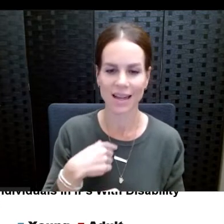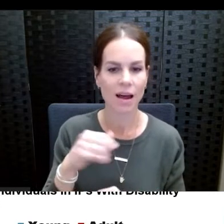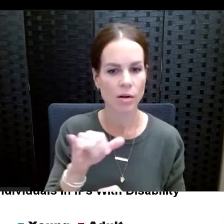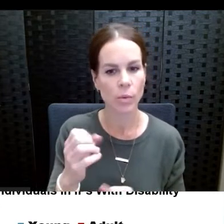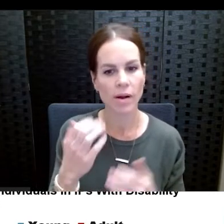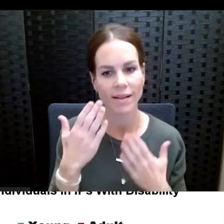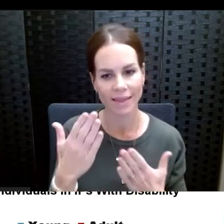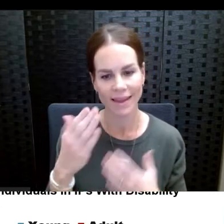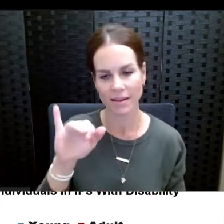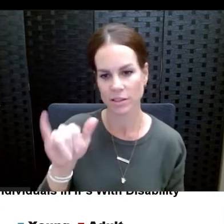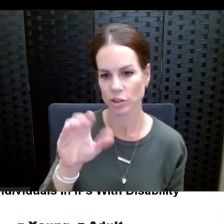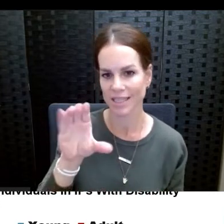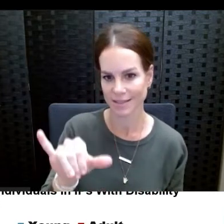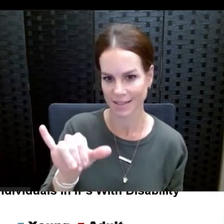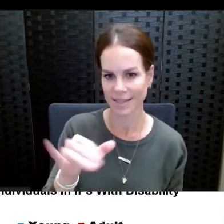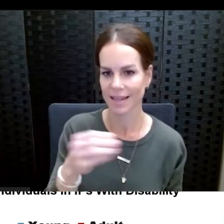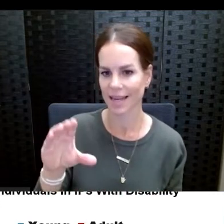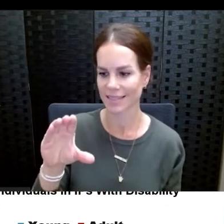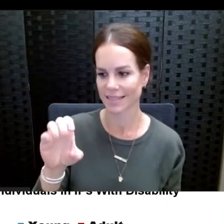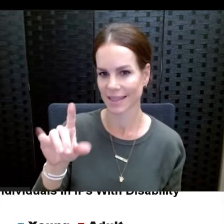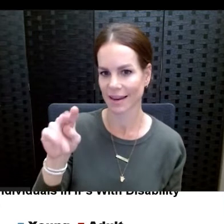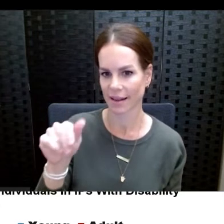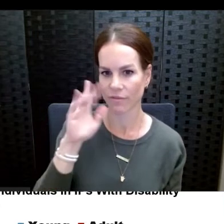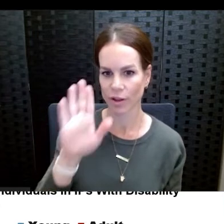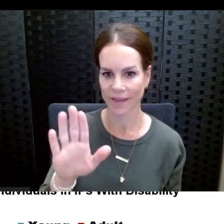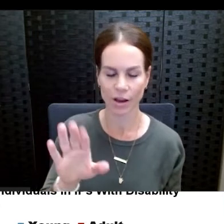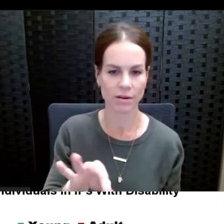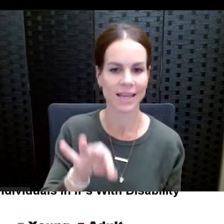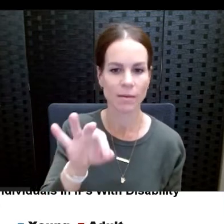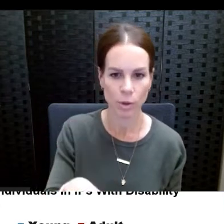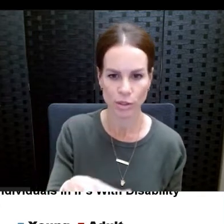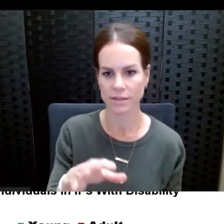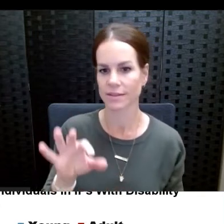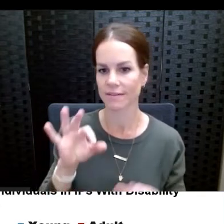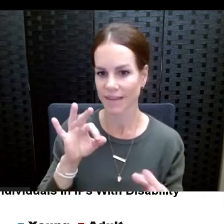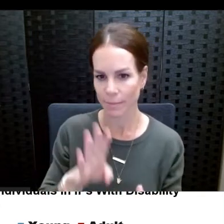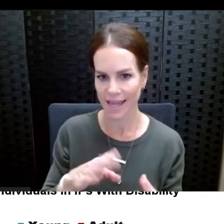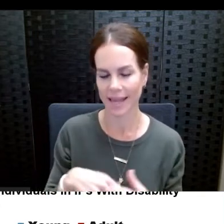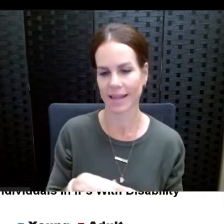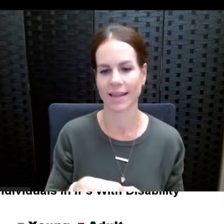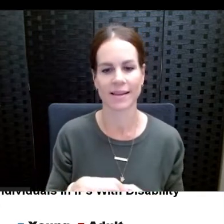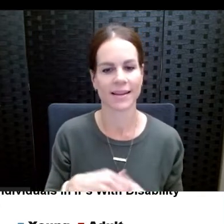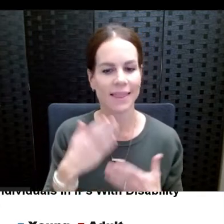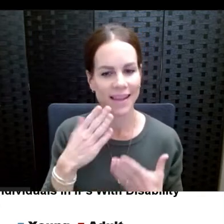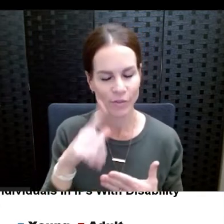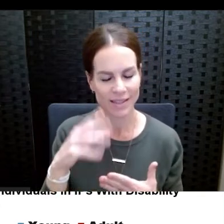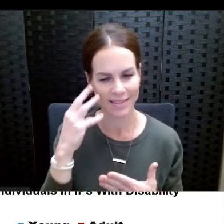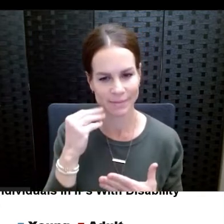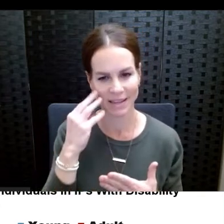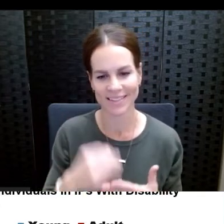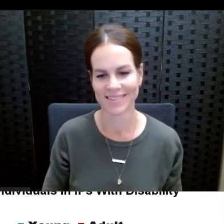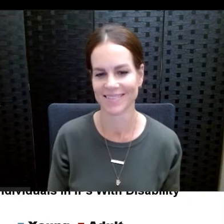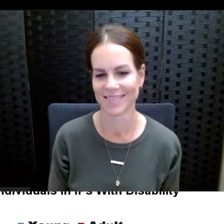programming in the future for people with disabilities. Also, I would like to thank JC and Selena for their input and their